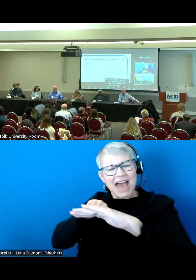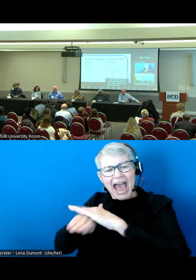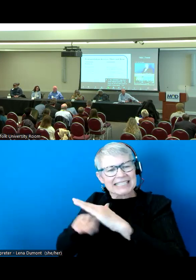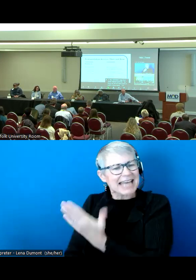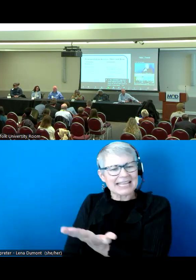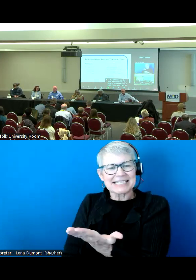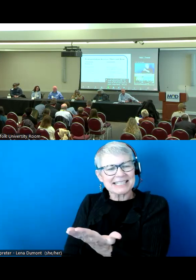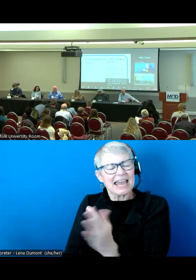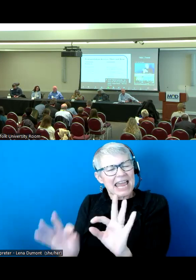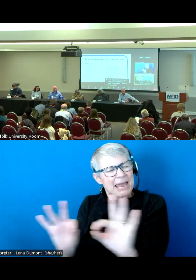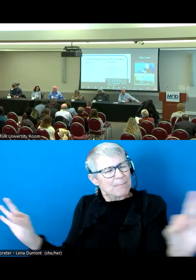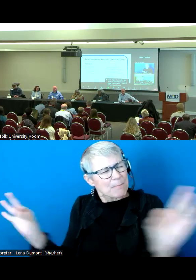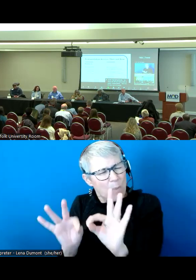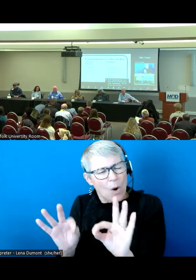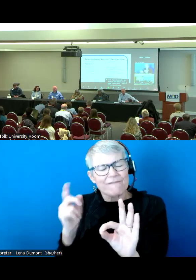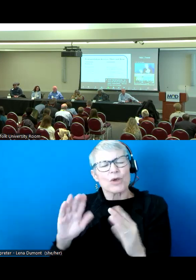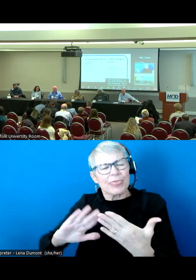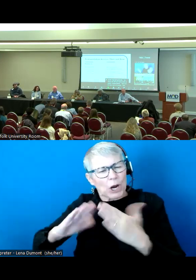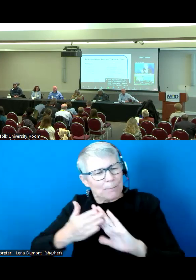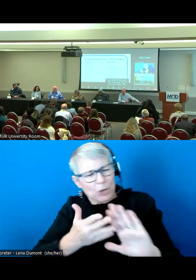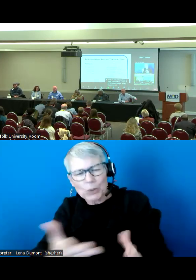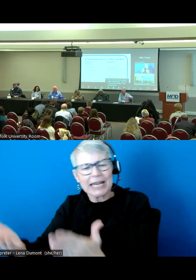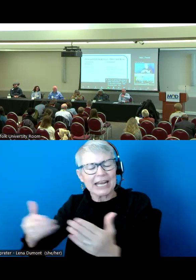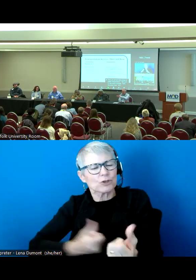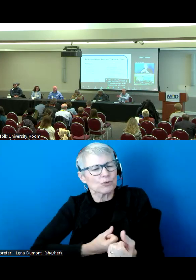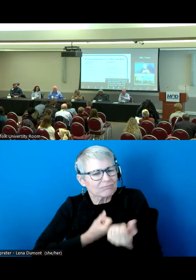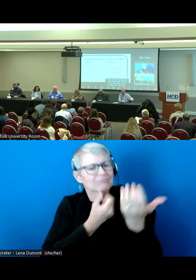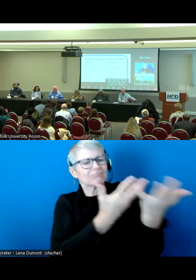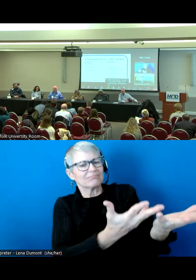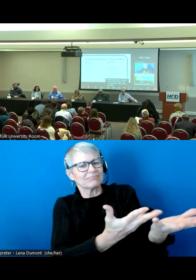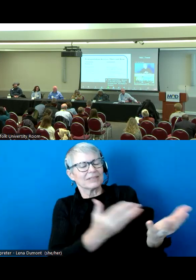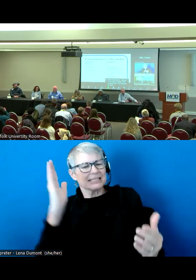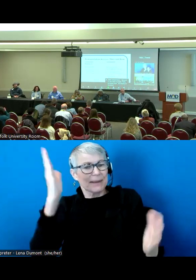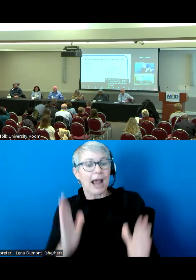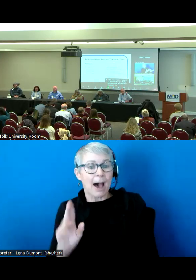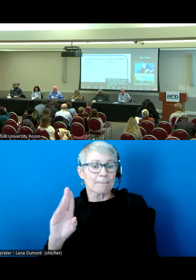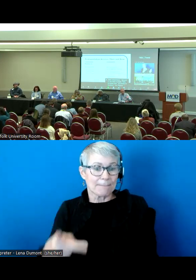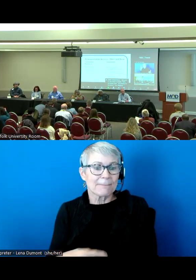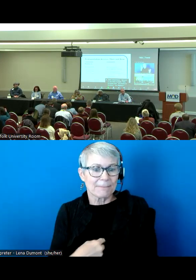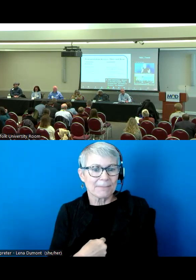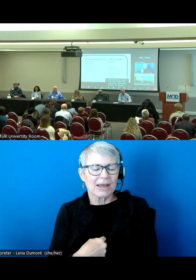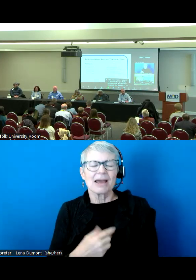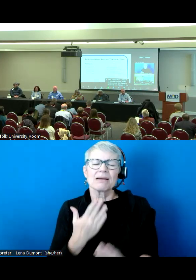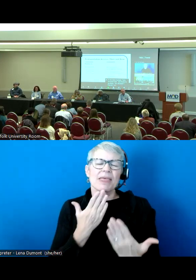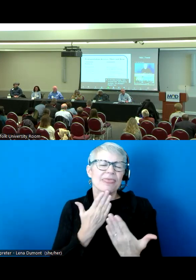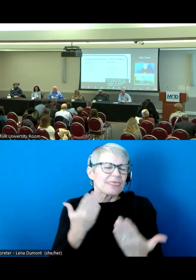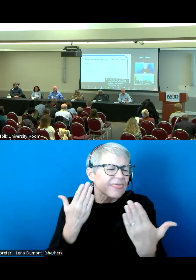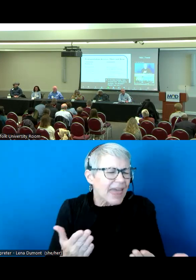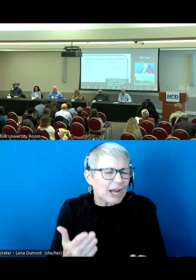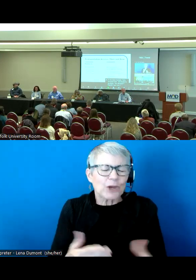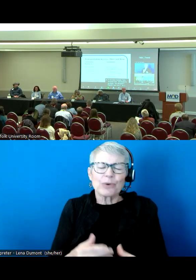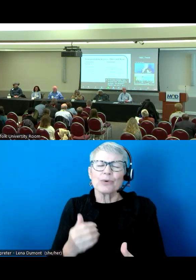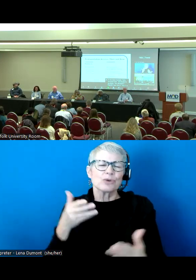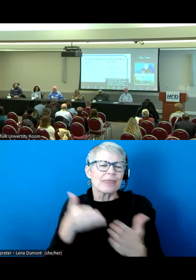here. And thanks for the award. Tom displayed it. The plaintiffs have done it. We all have to keep speaking up and keeping on. Thank